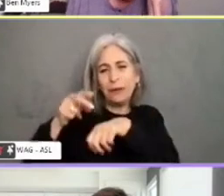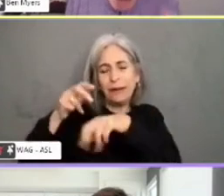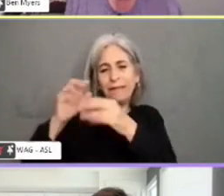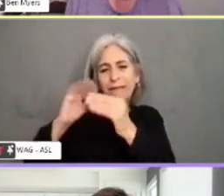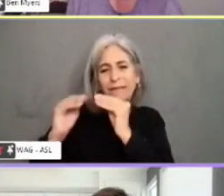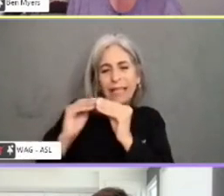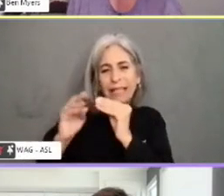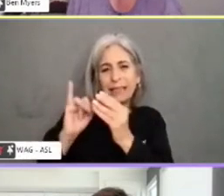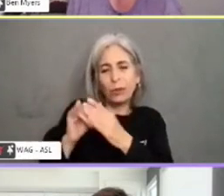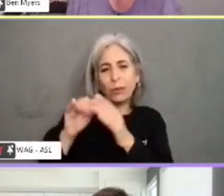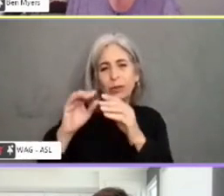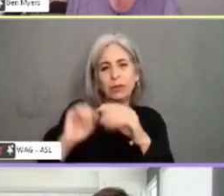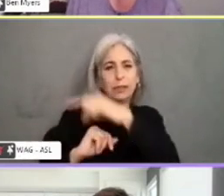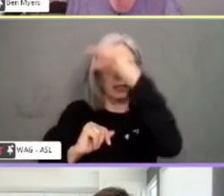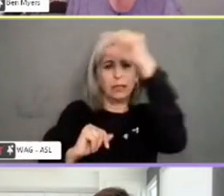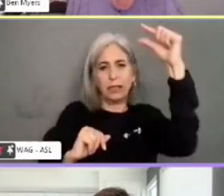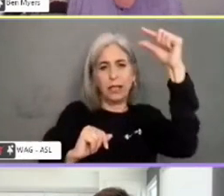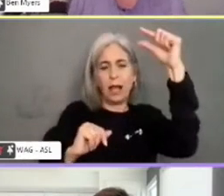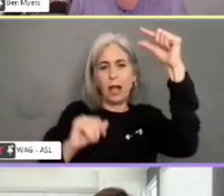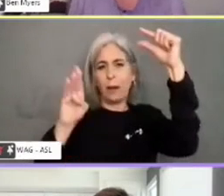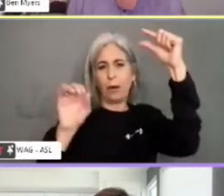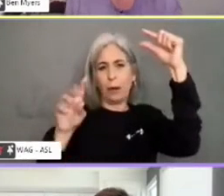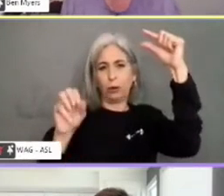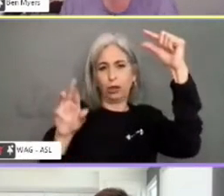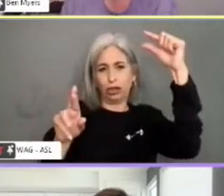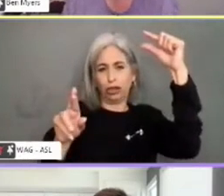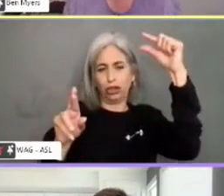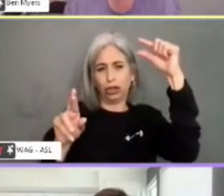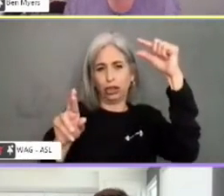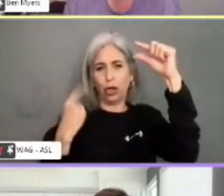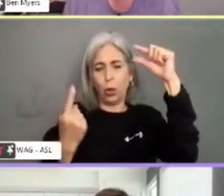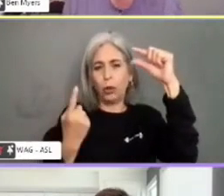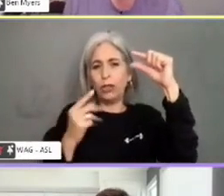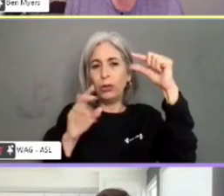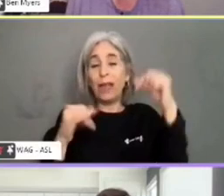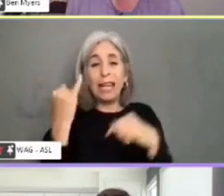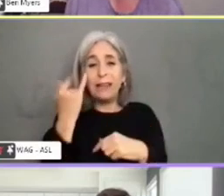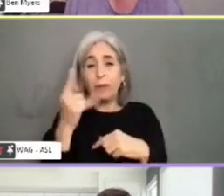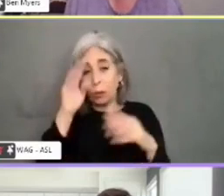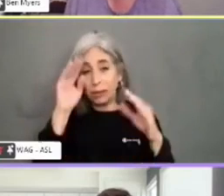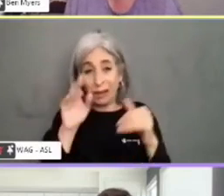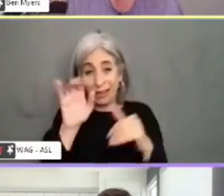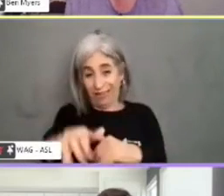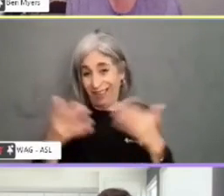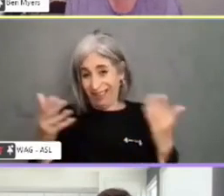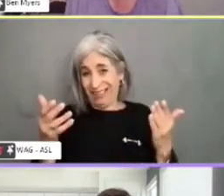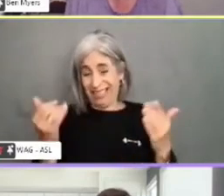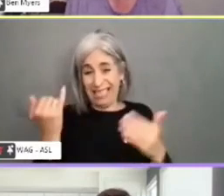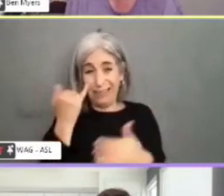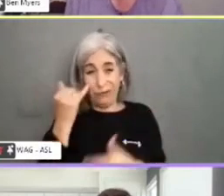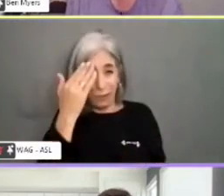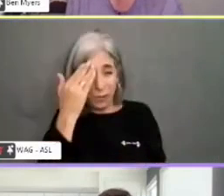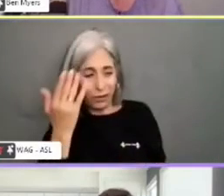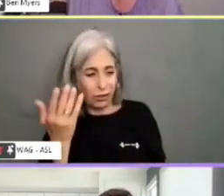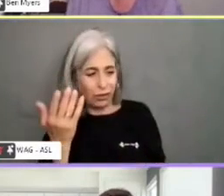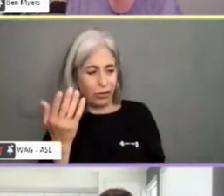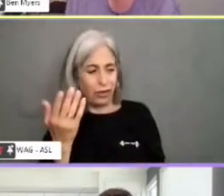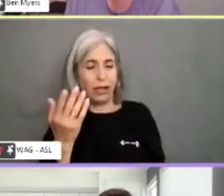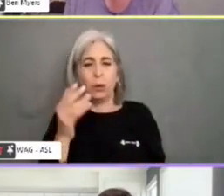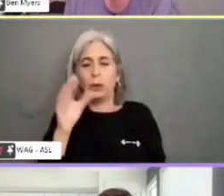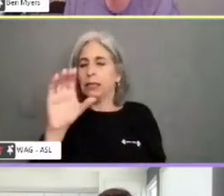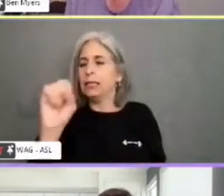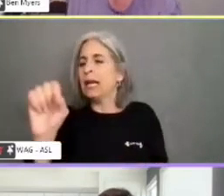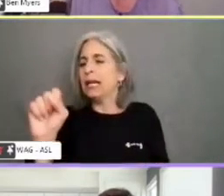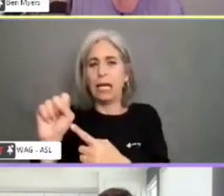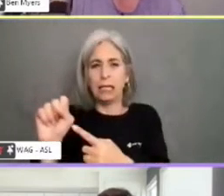again. But you can only do that if you're expecting that, if you're familiar with how the CSS